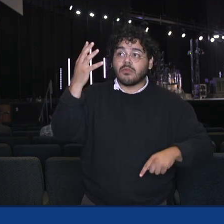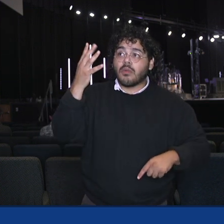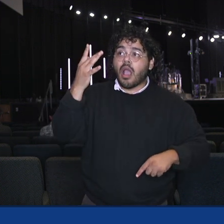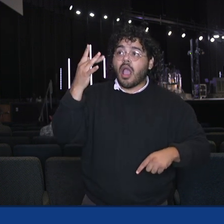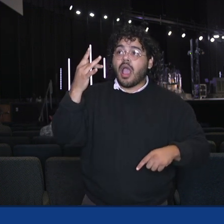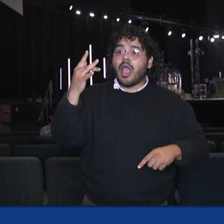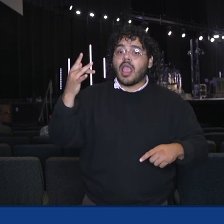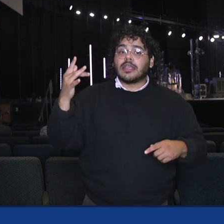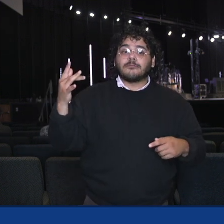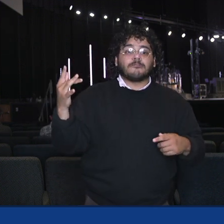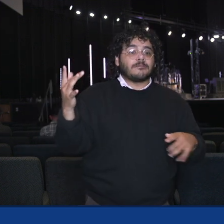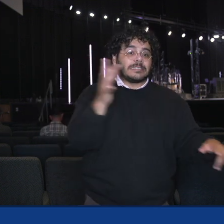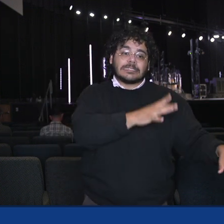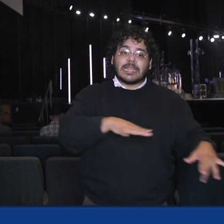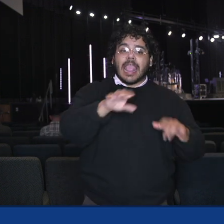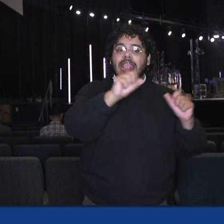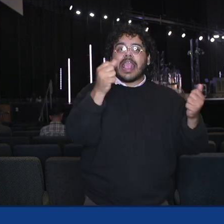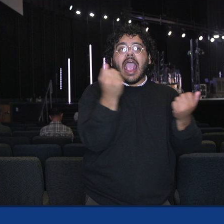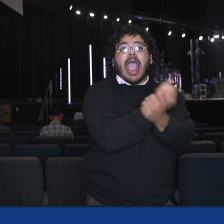wrong and make it right."